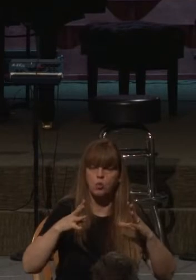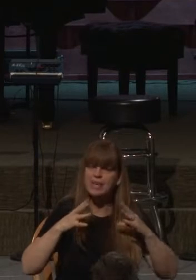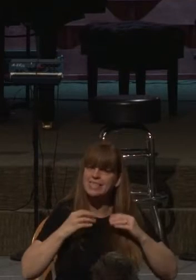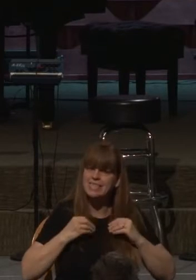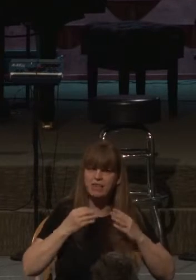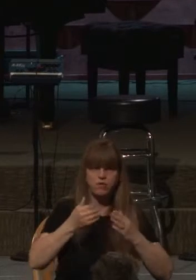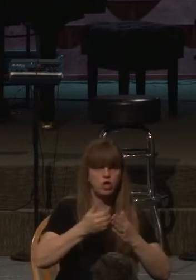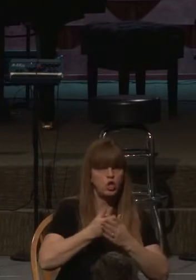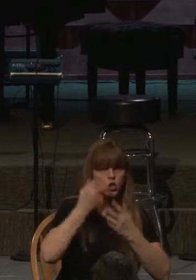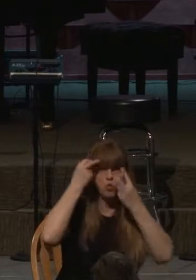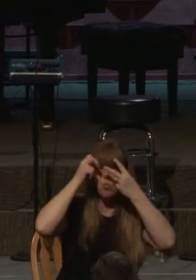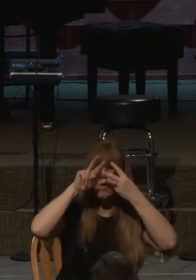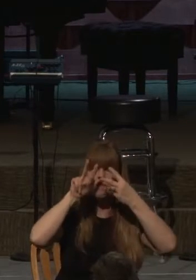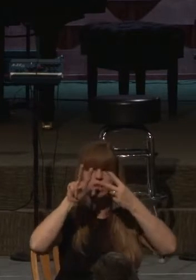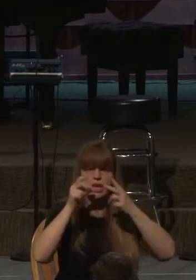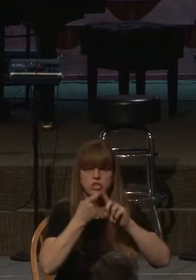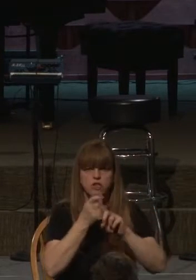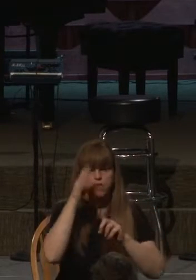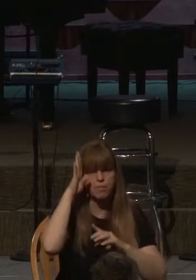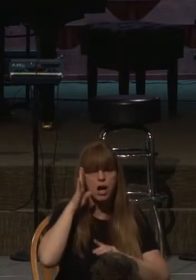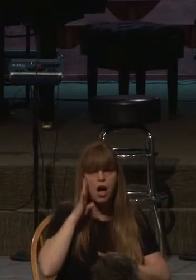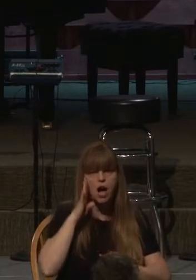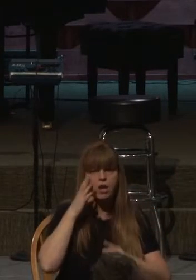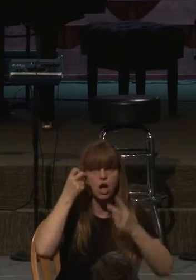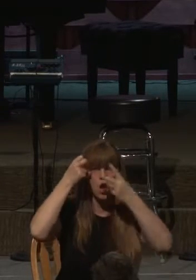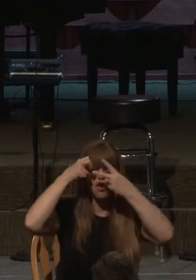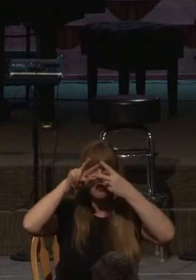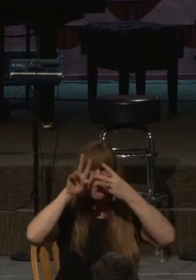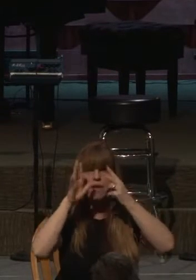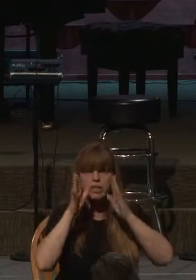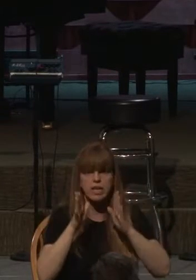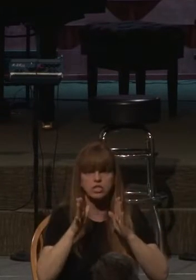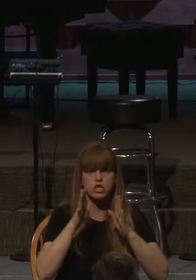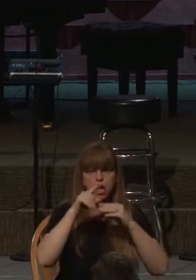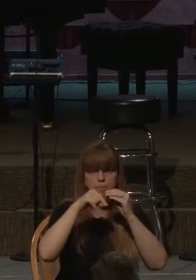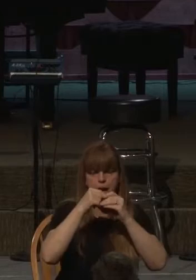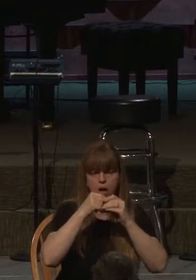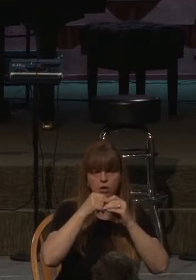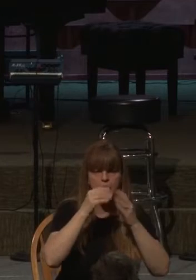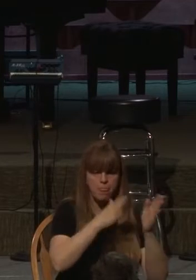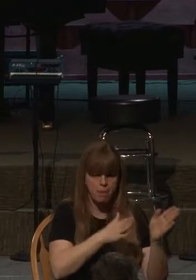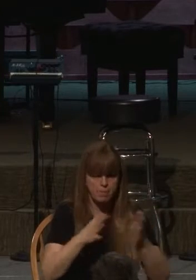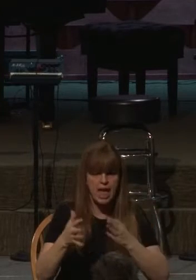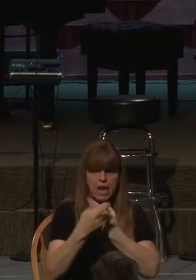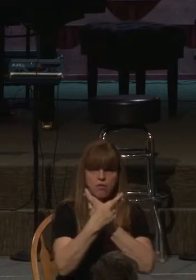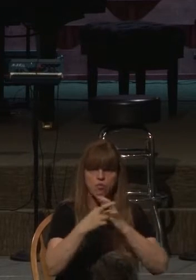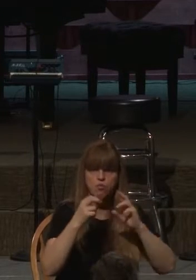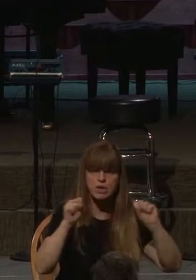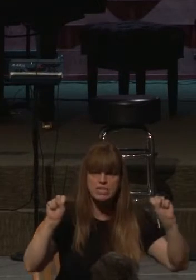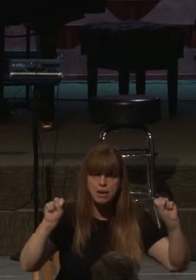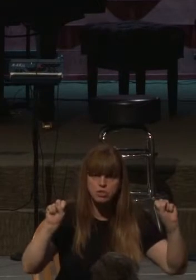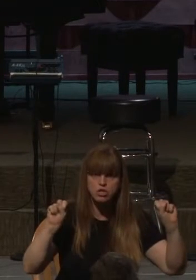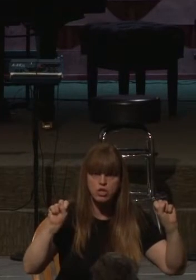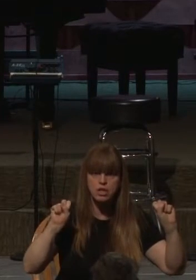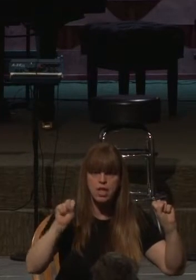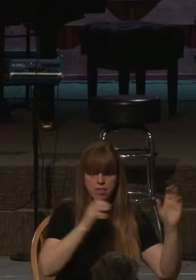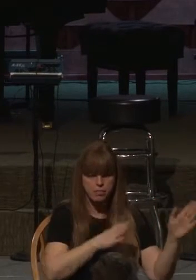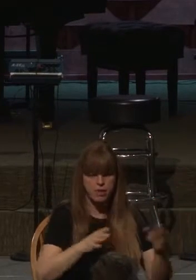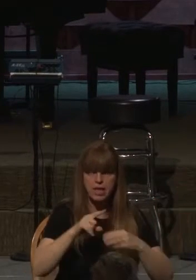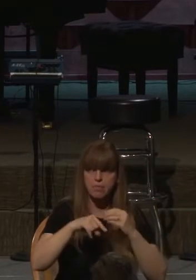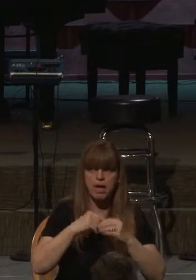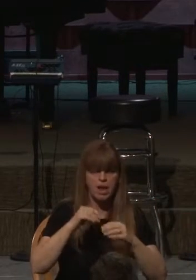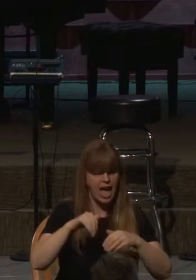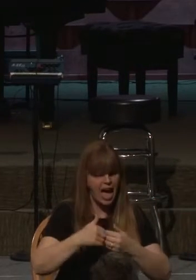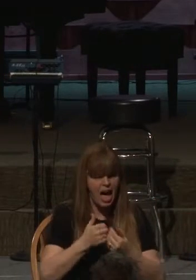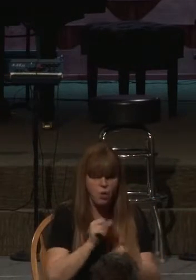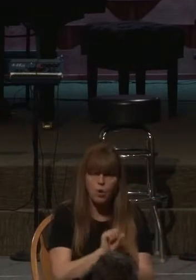new revelation from God. Revelation concerning the plan of redemption. Revelation about how it works. In fact, when we